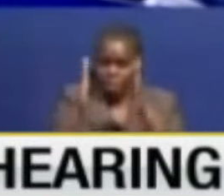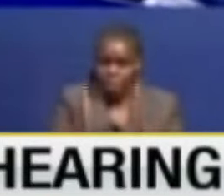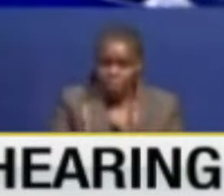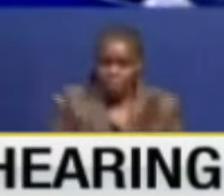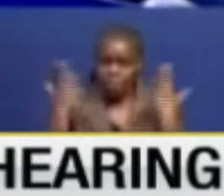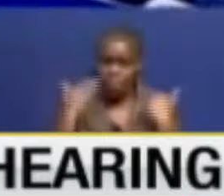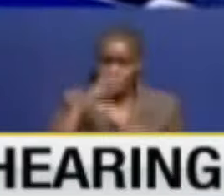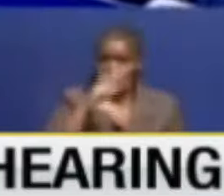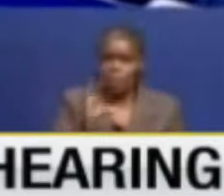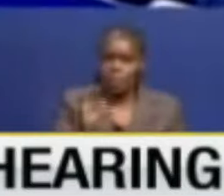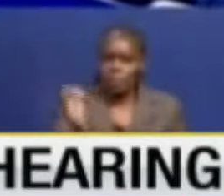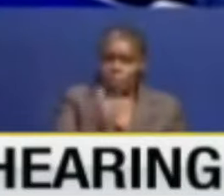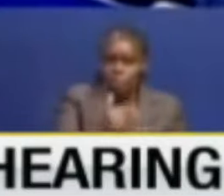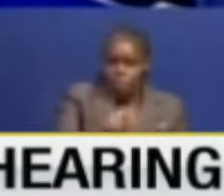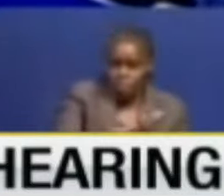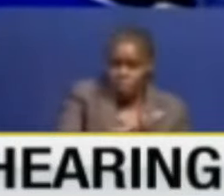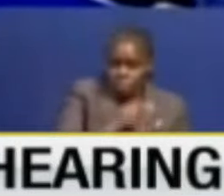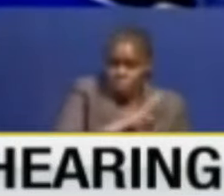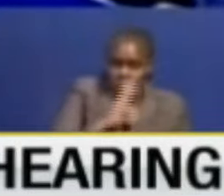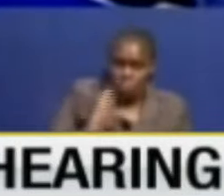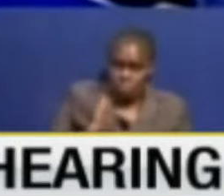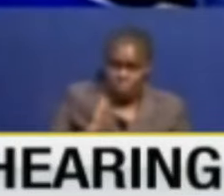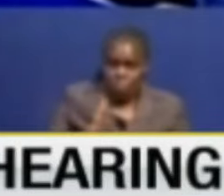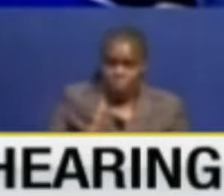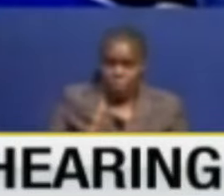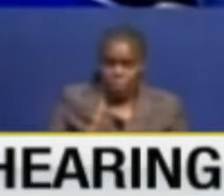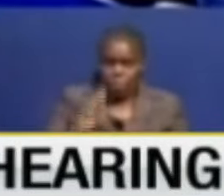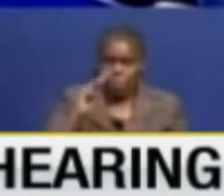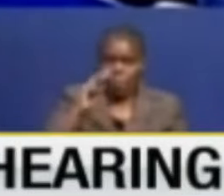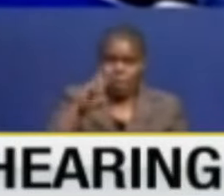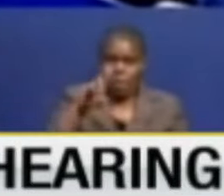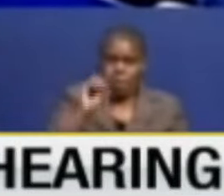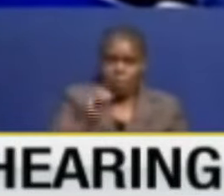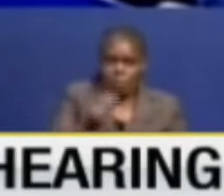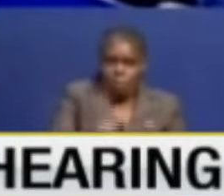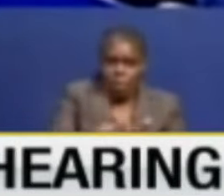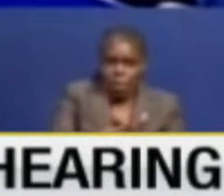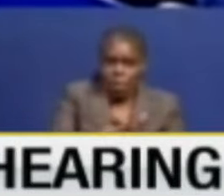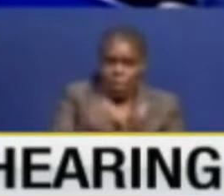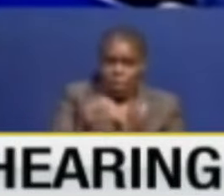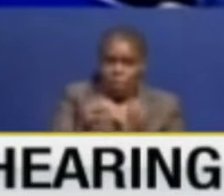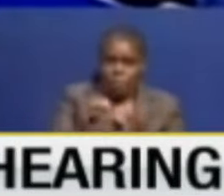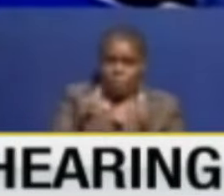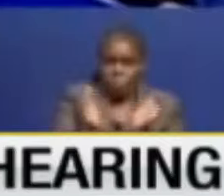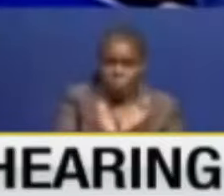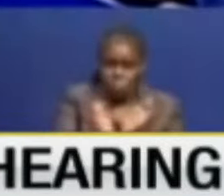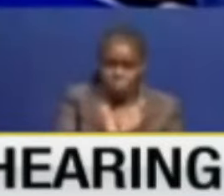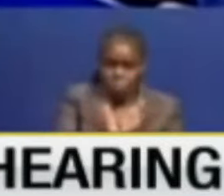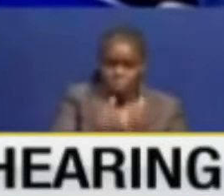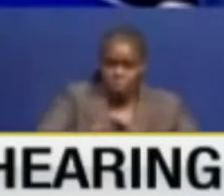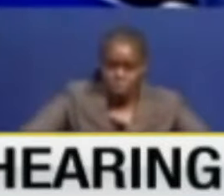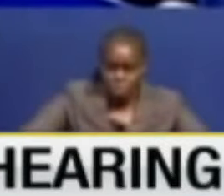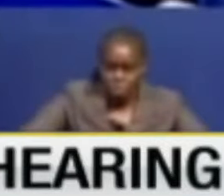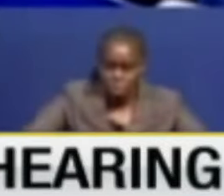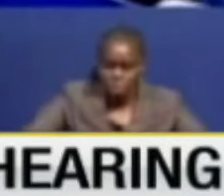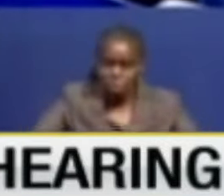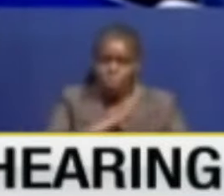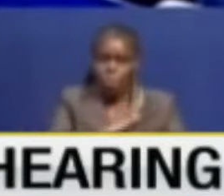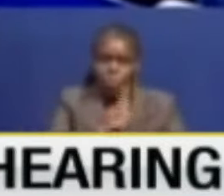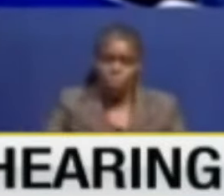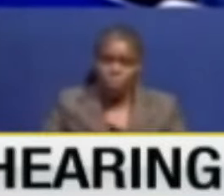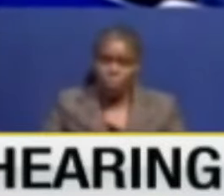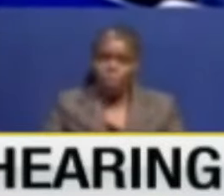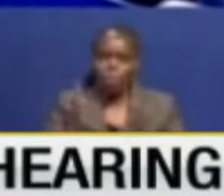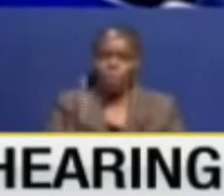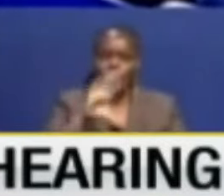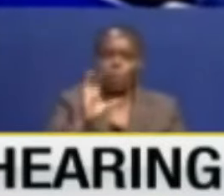of the Meru County Revenue Board, Meru Microfinance Corporation, Meru Youth Service Board, and Meru